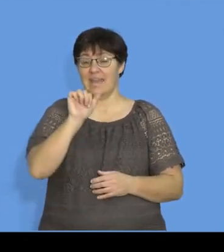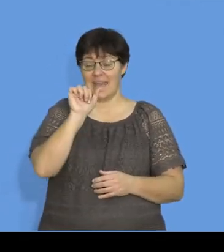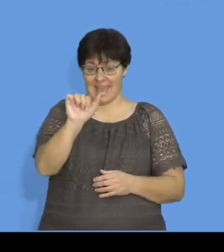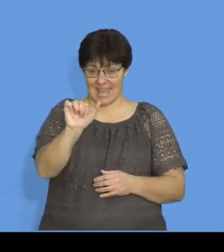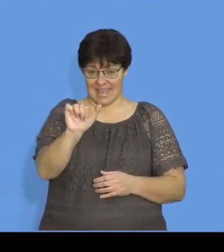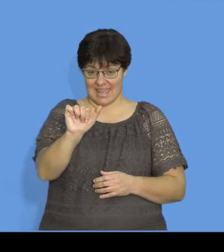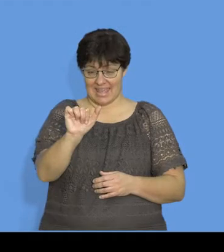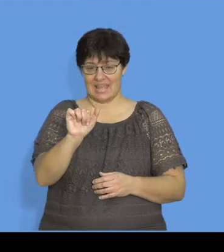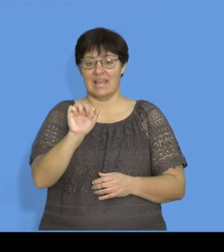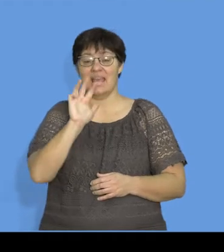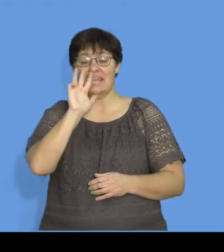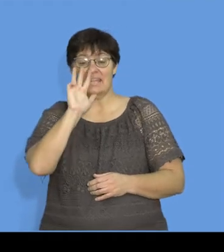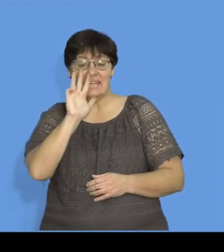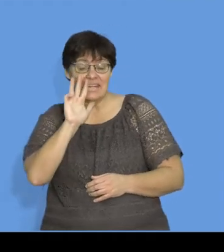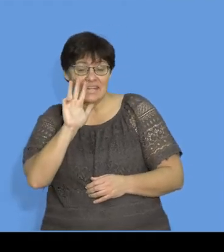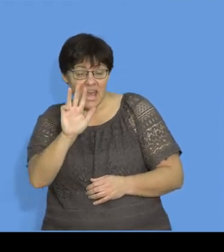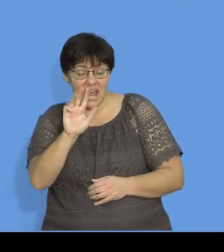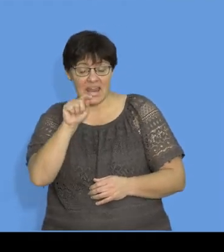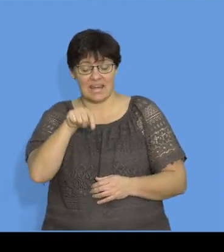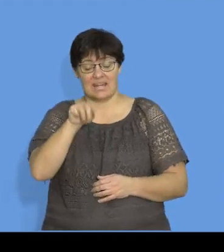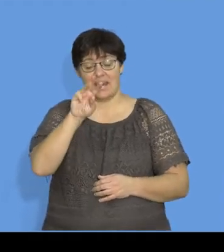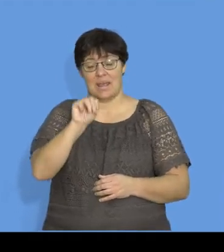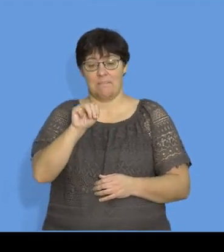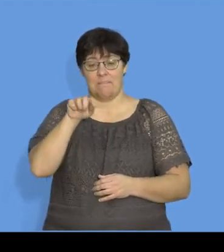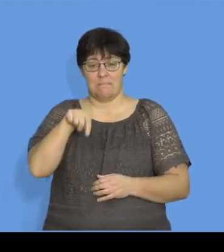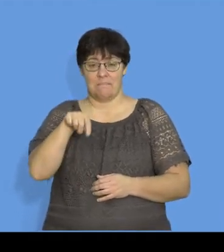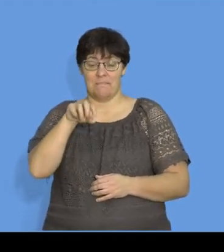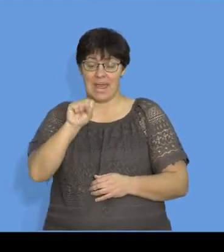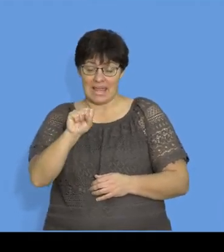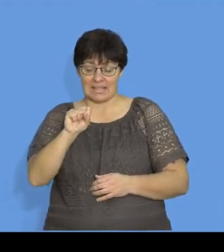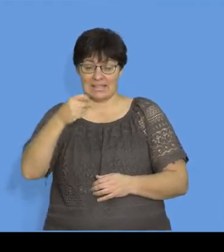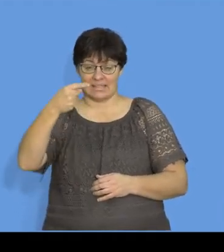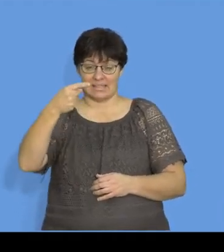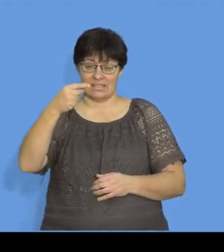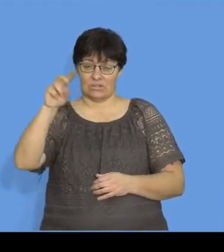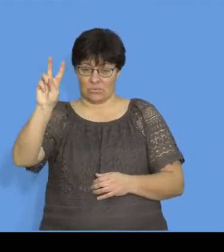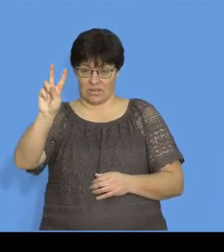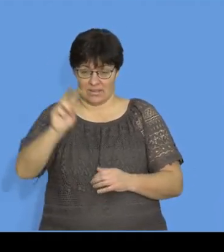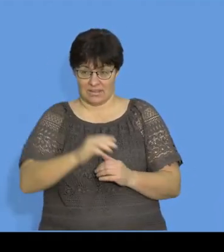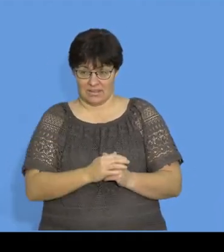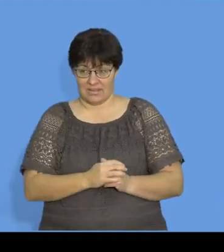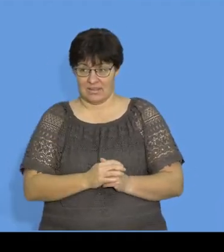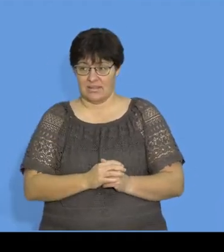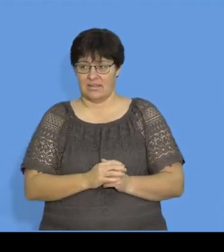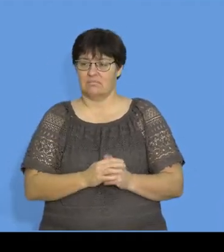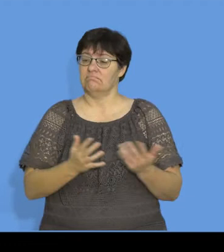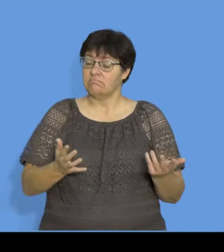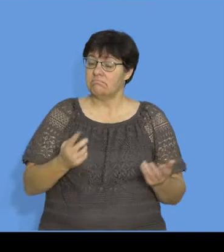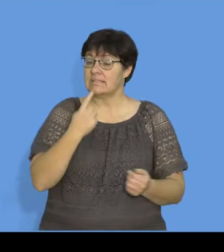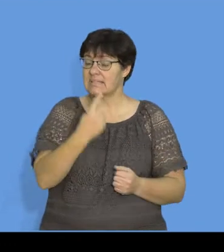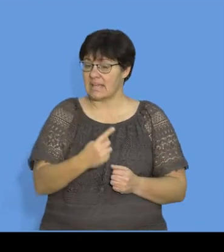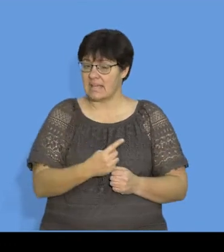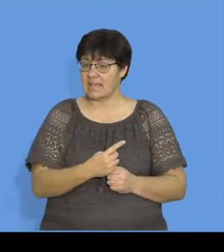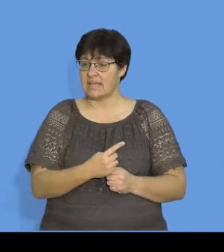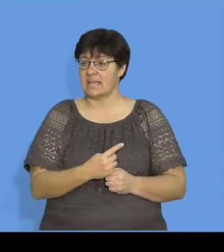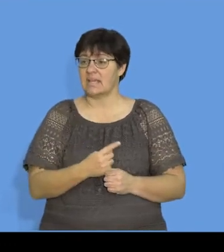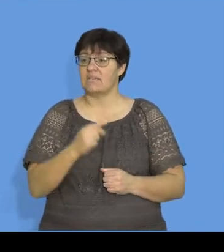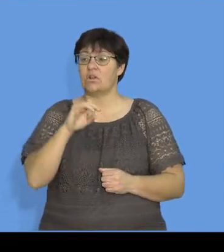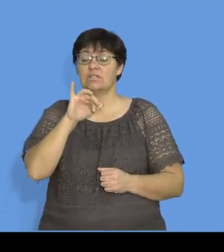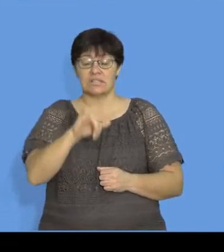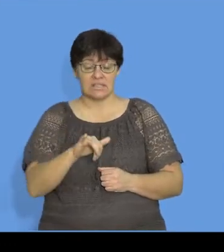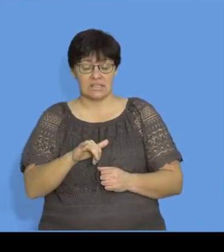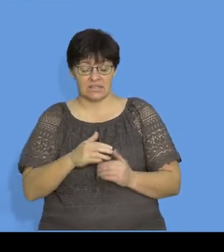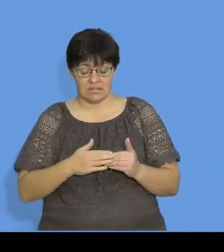A is 9 meters per second squared. And they said the aircraft's velocity